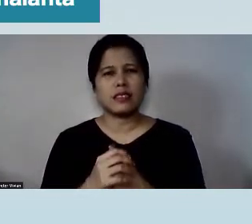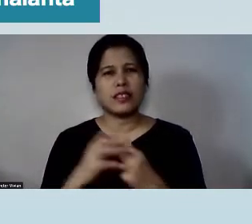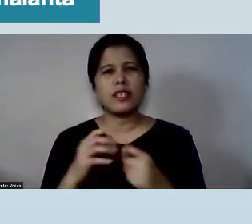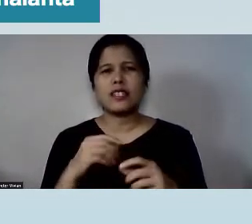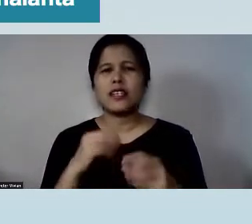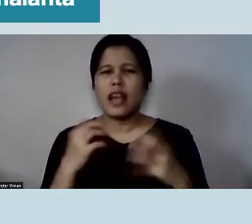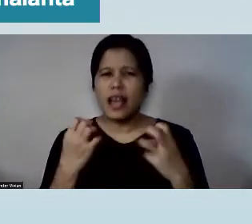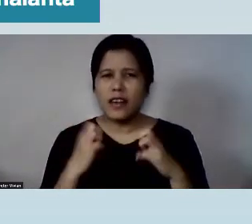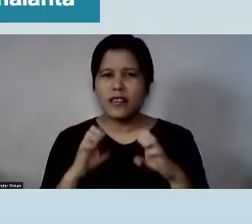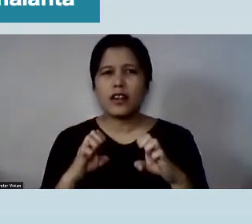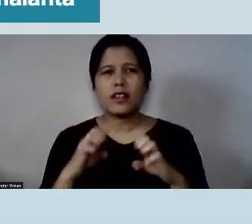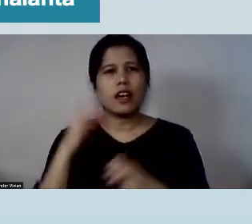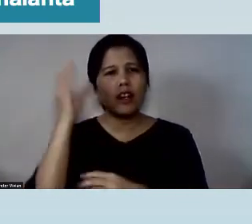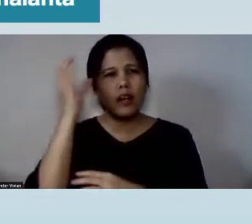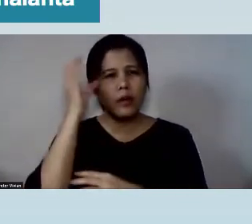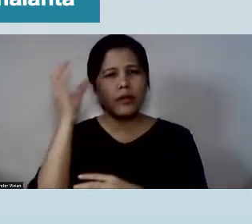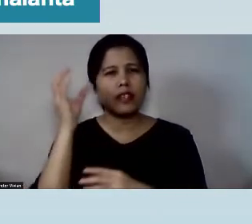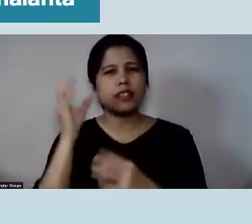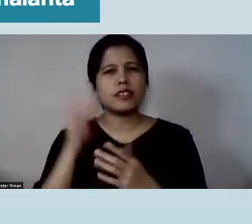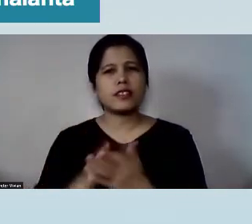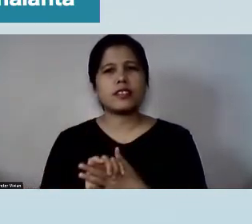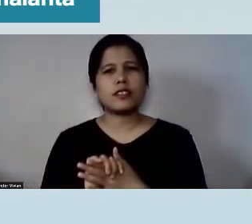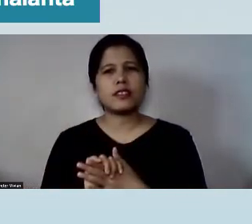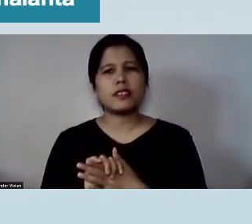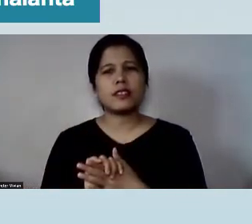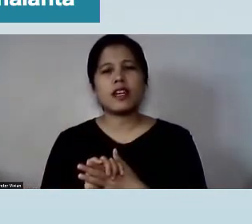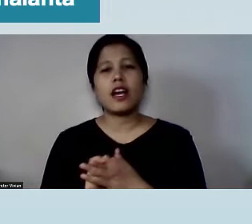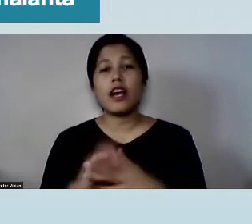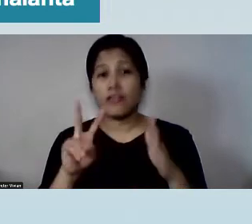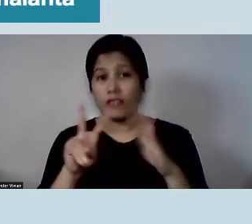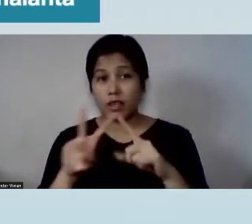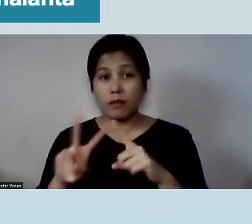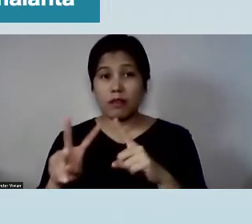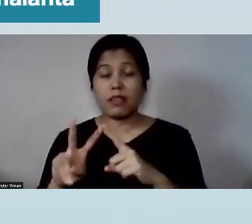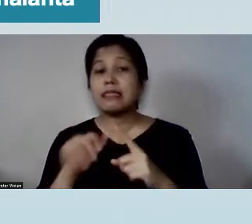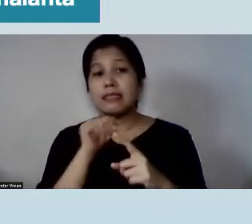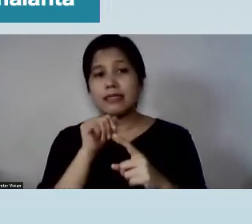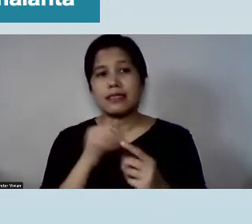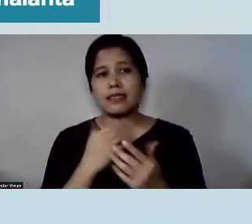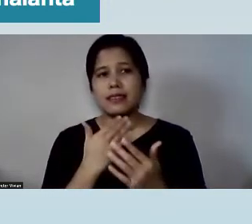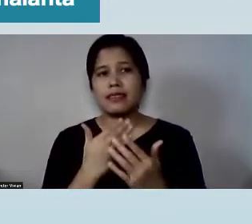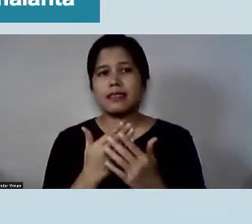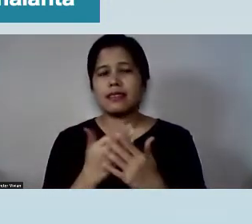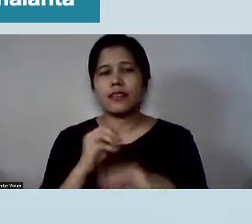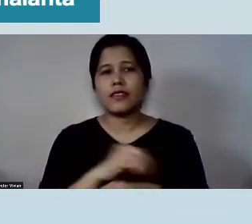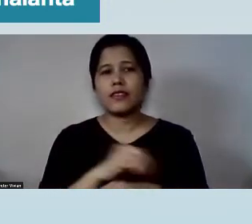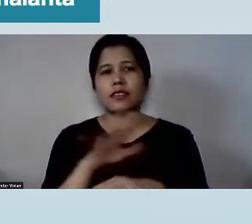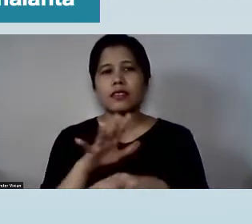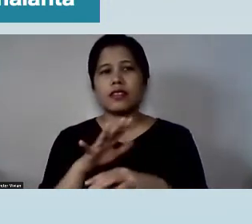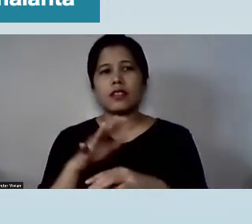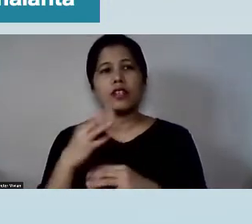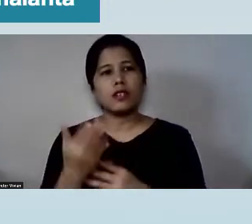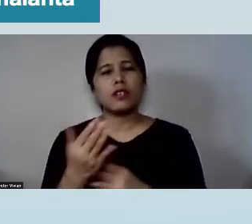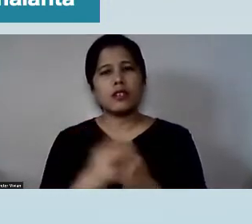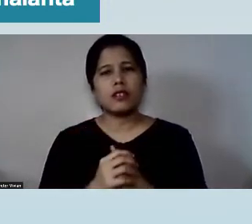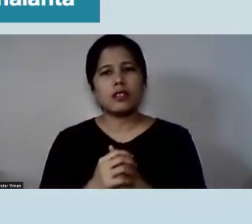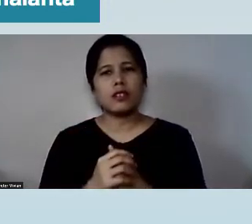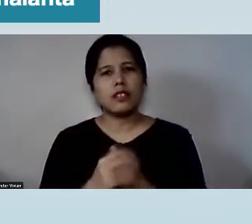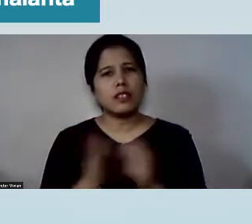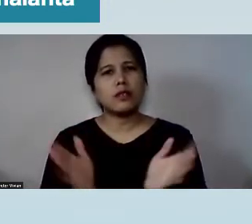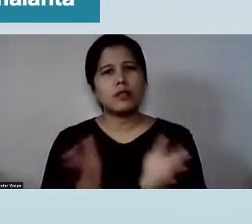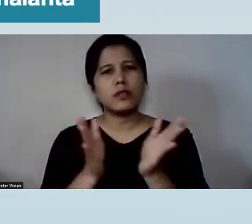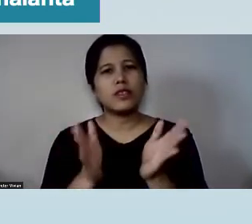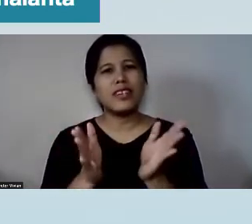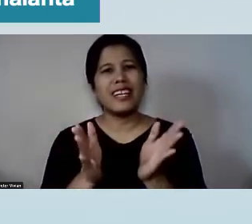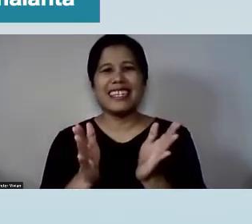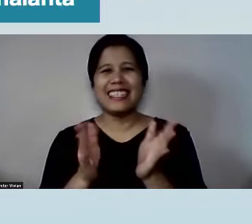like comprehension, general information, and vocabulary, are not greatly affected. I hope you don't mind, Fiel, I keep using you as an